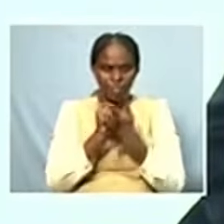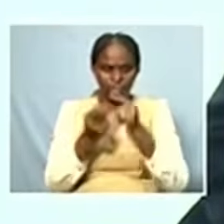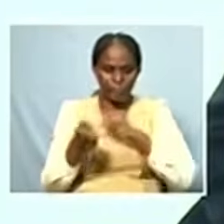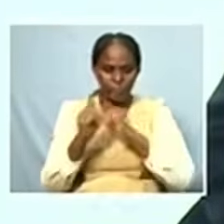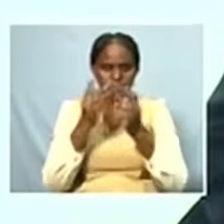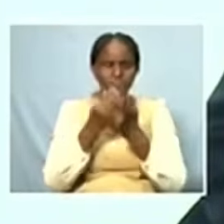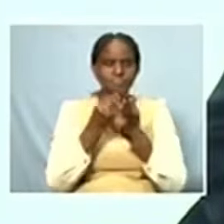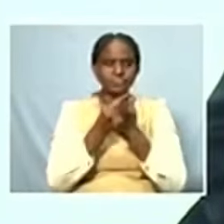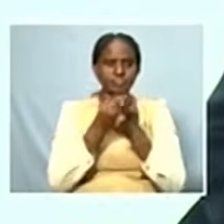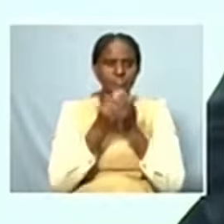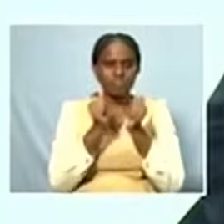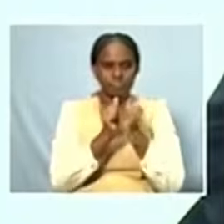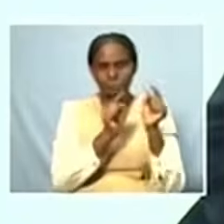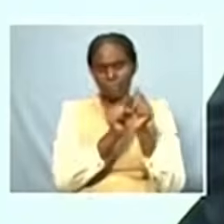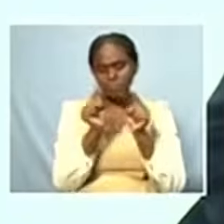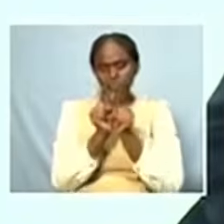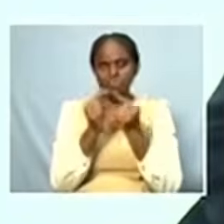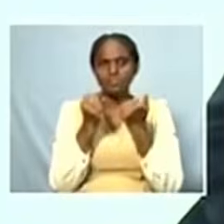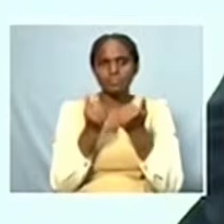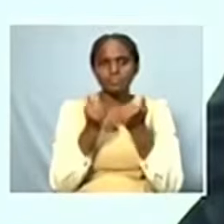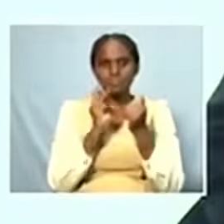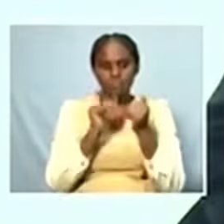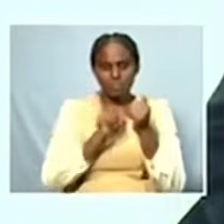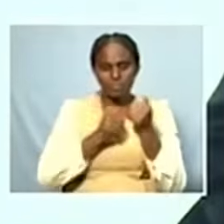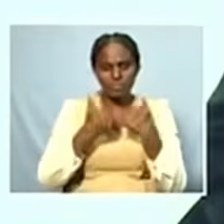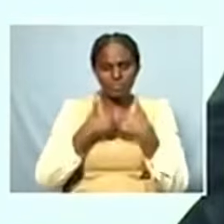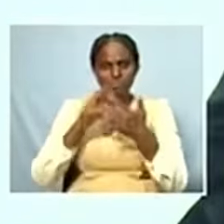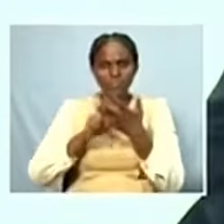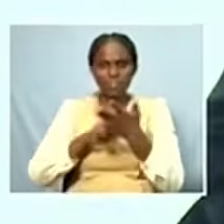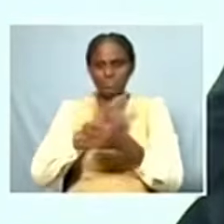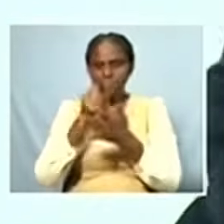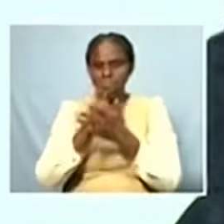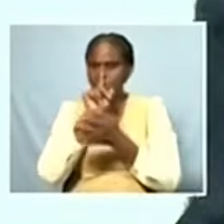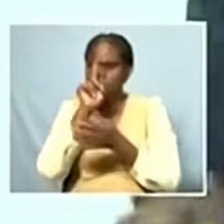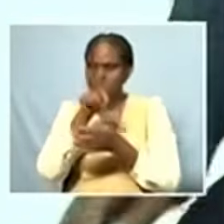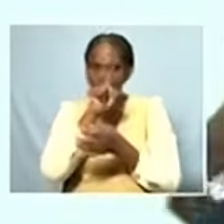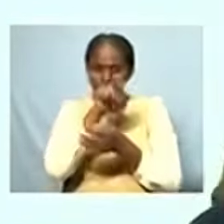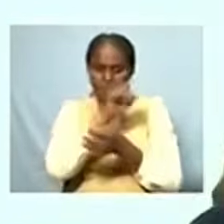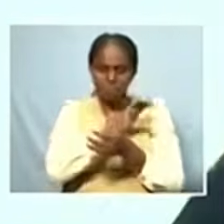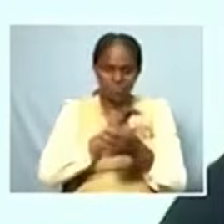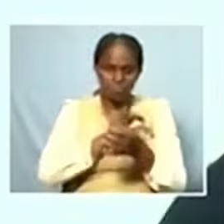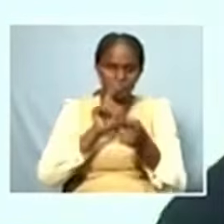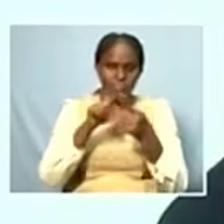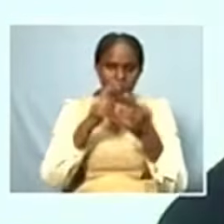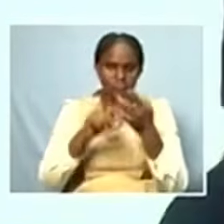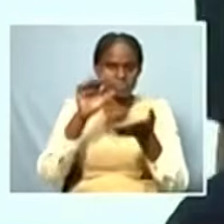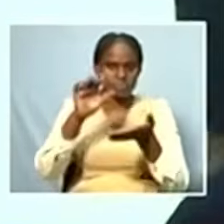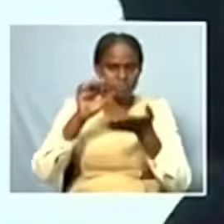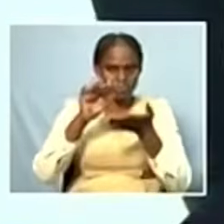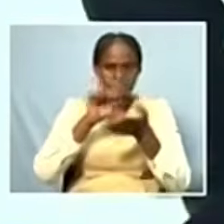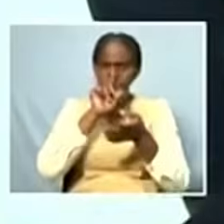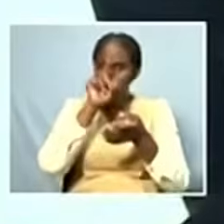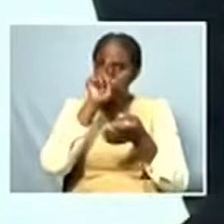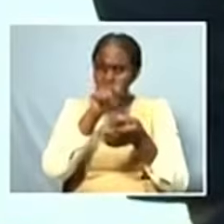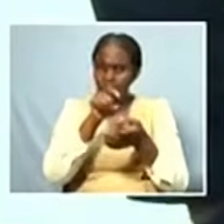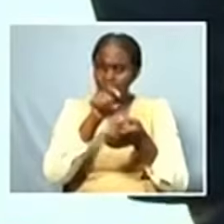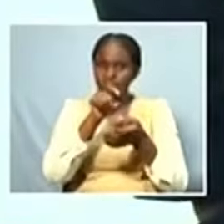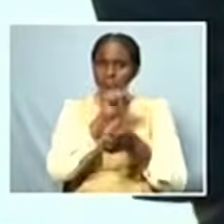monies, and also we've reported the insurance companies themselves to the pensions and insurance